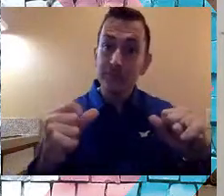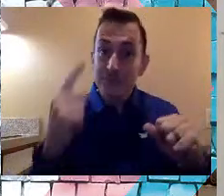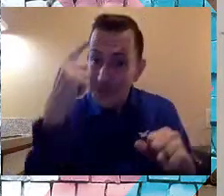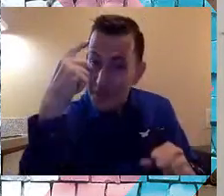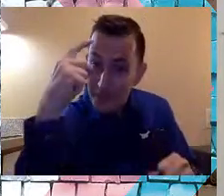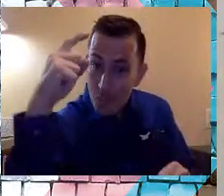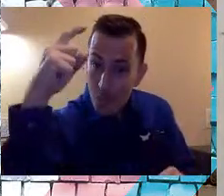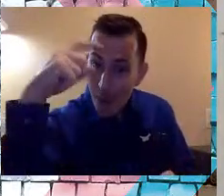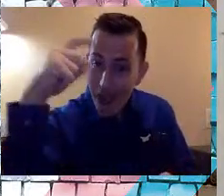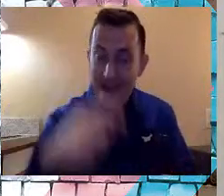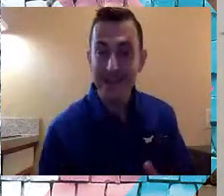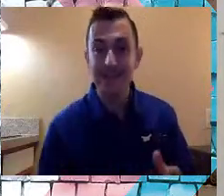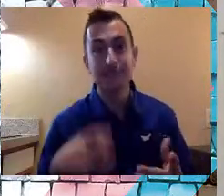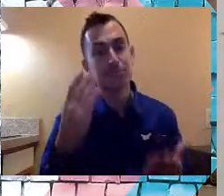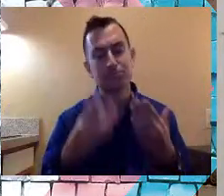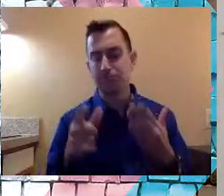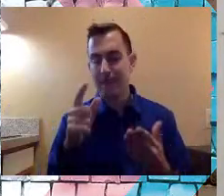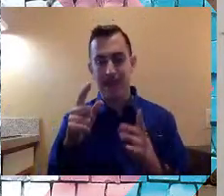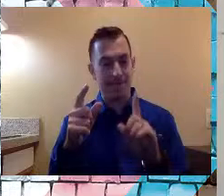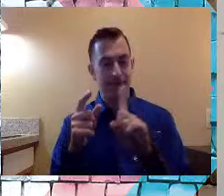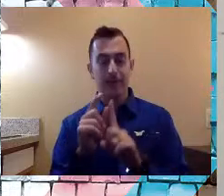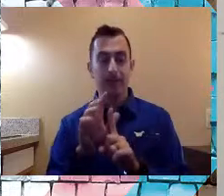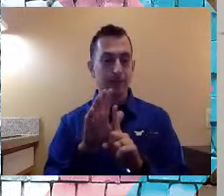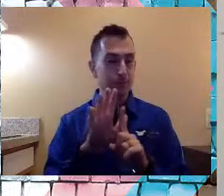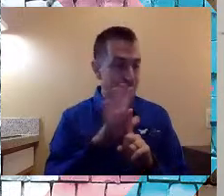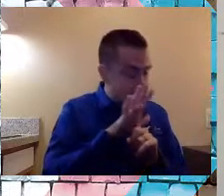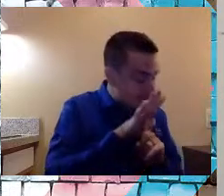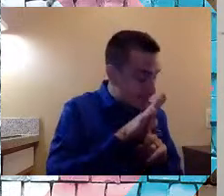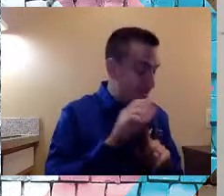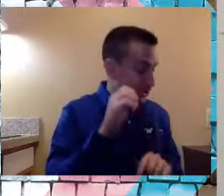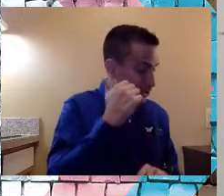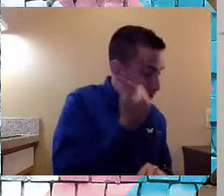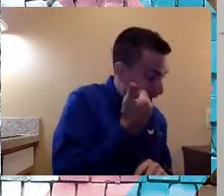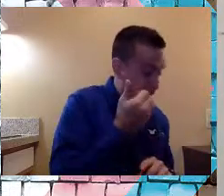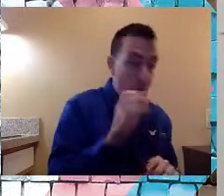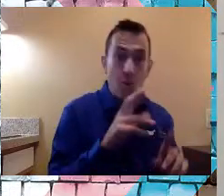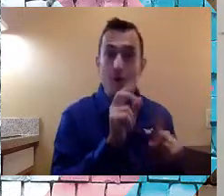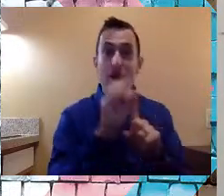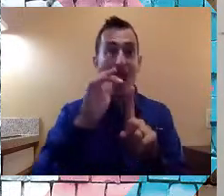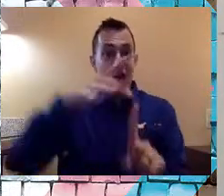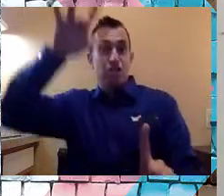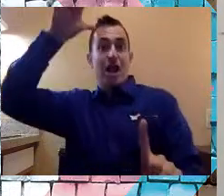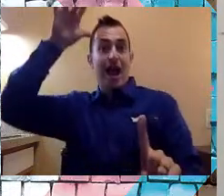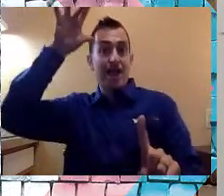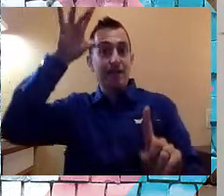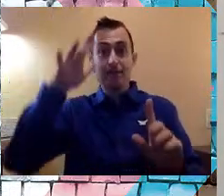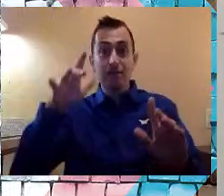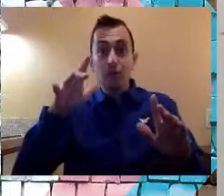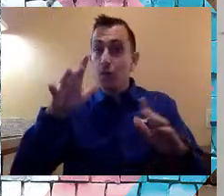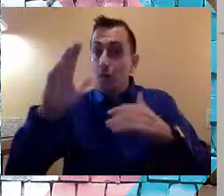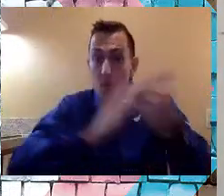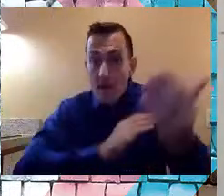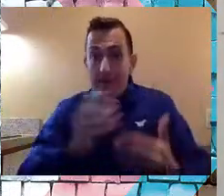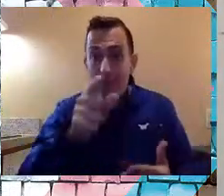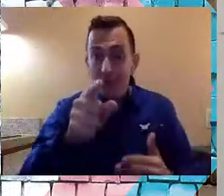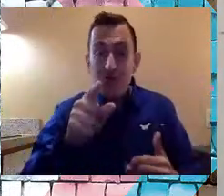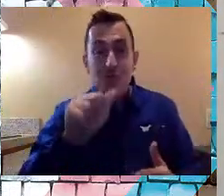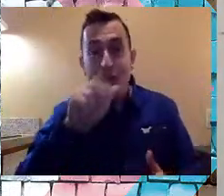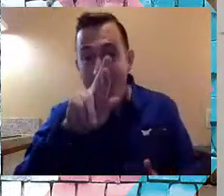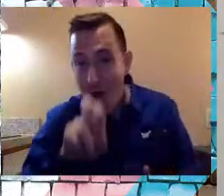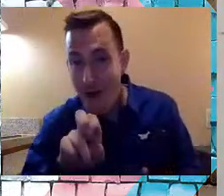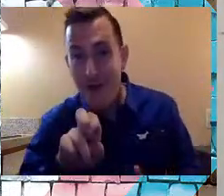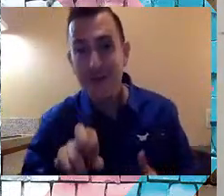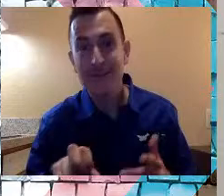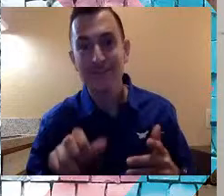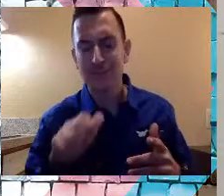go unnoticed or shine like a star, but wherever you go and whoever you are, don't change